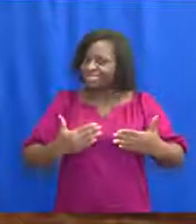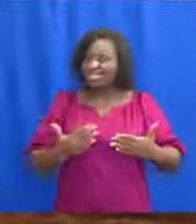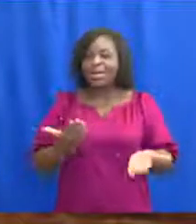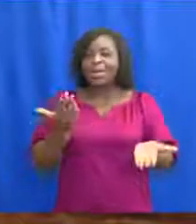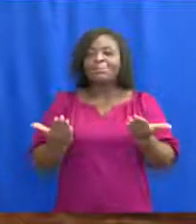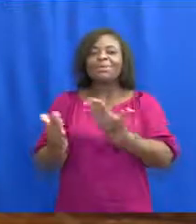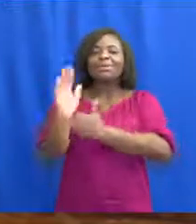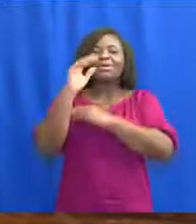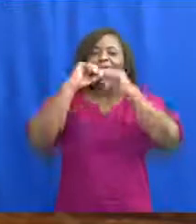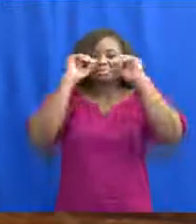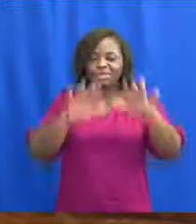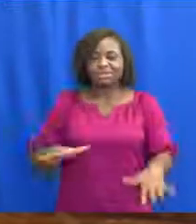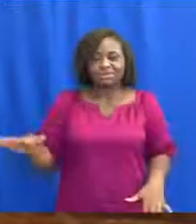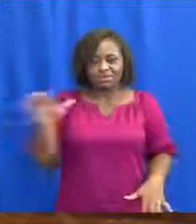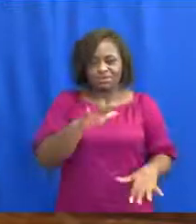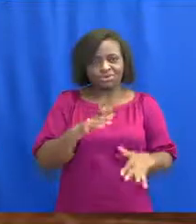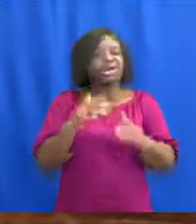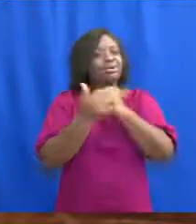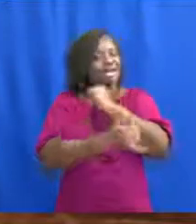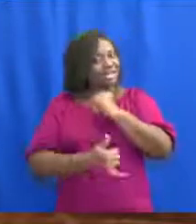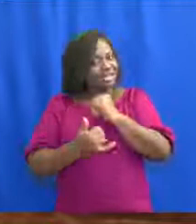bless us all in our homeland Ghana